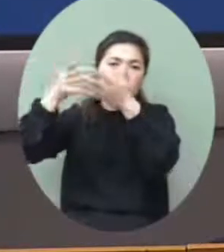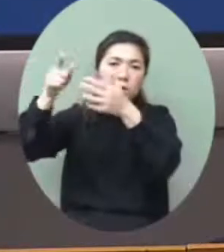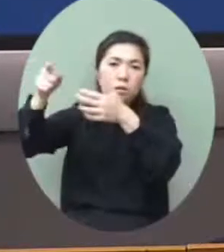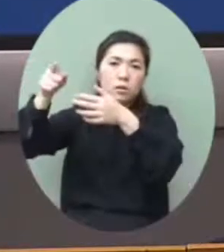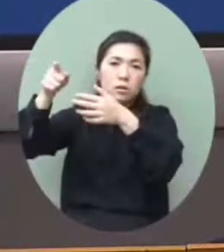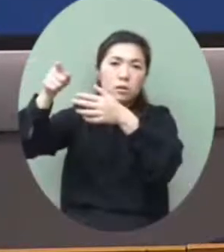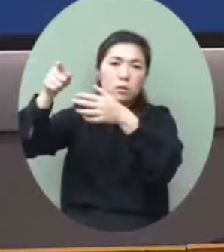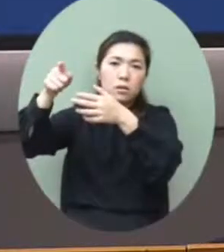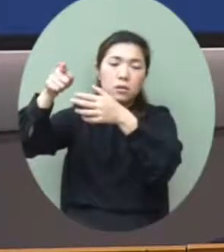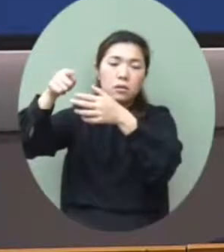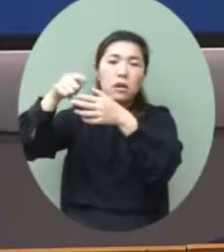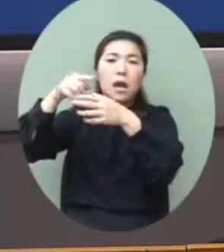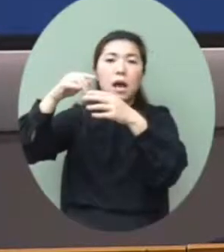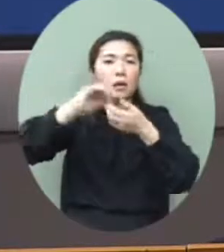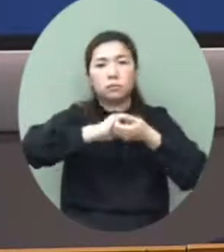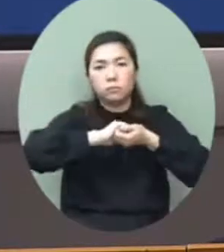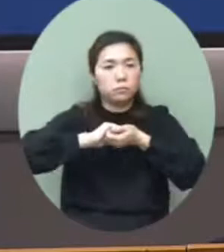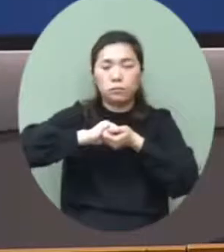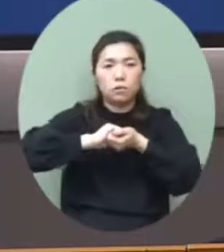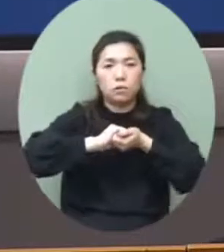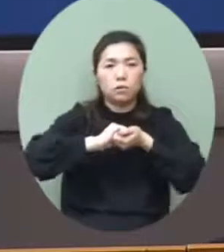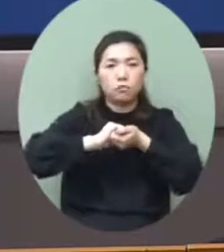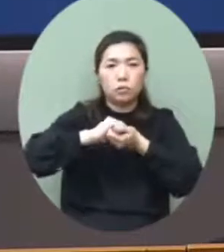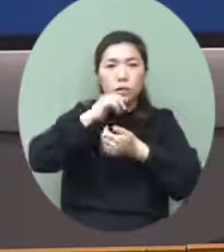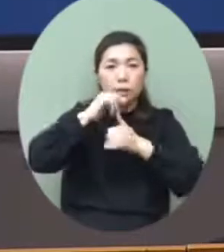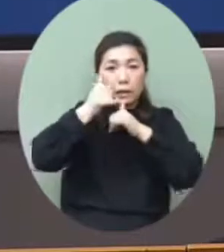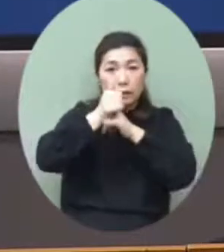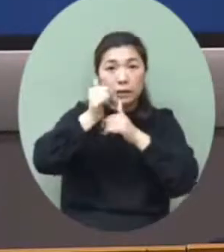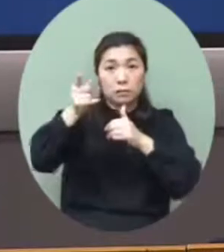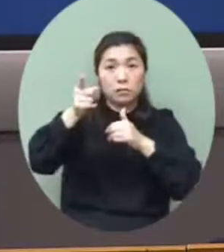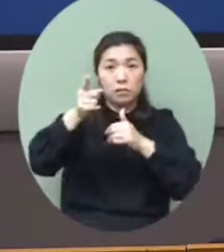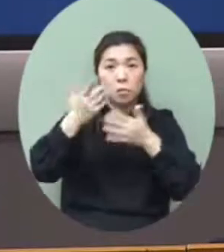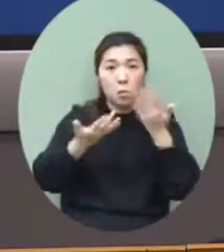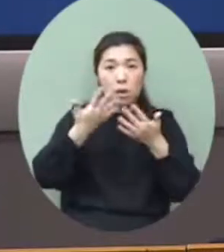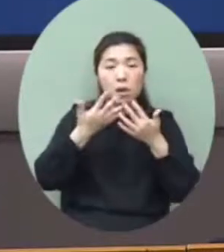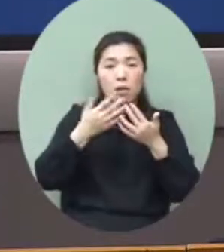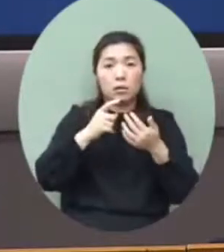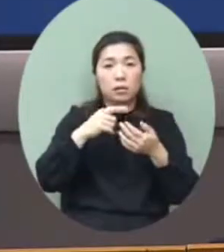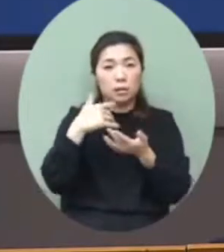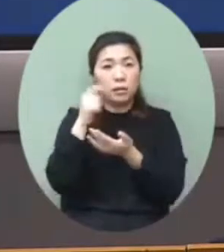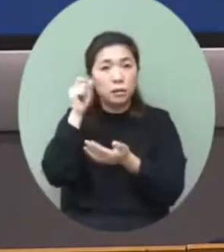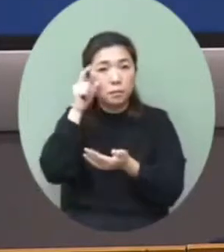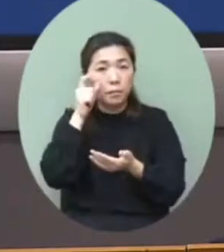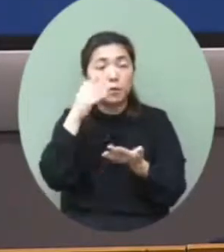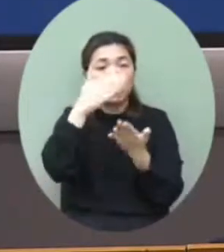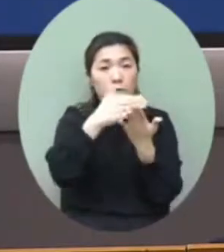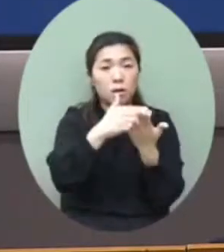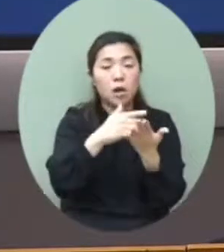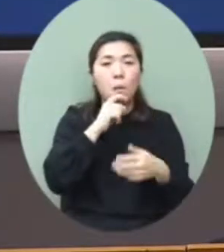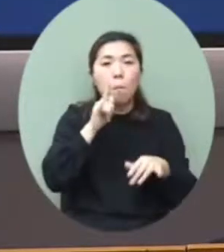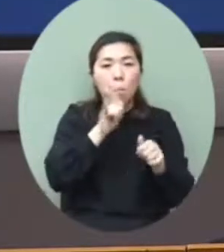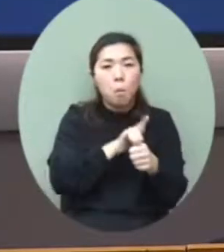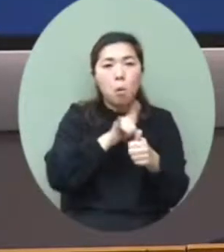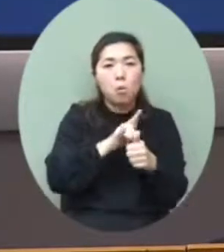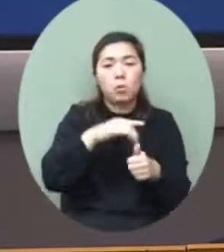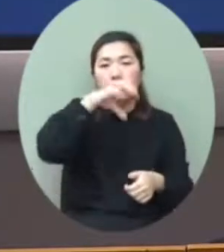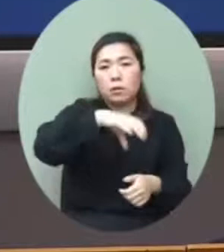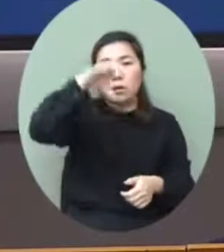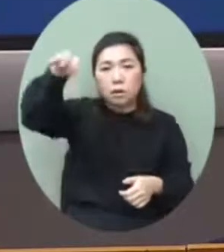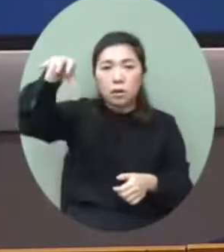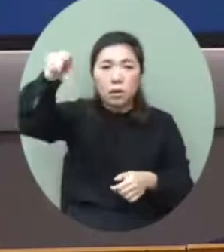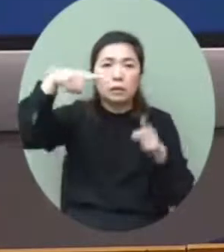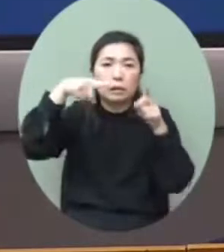the safety and the health of people on both sides, because we belong to one country and we are compatriots, and we would love to